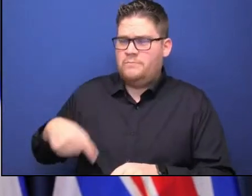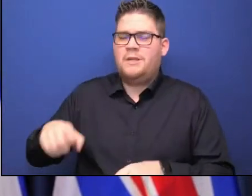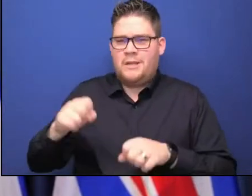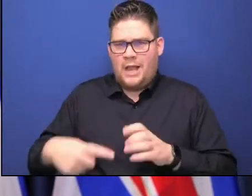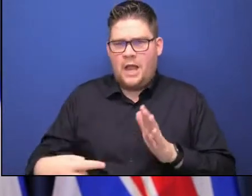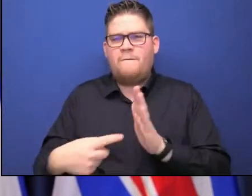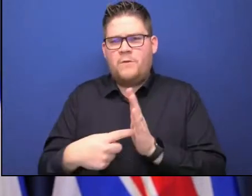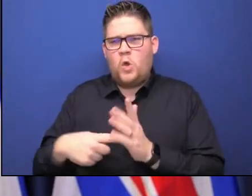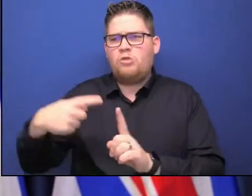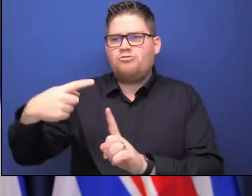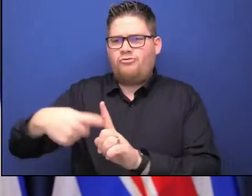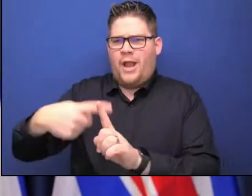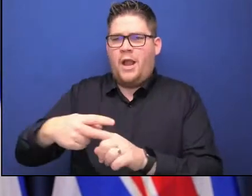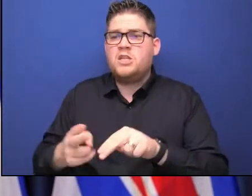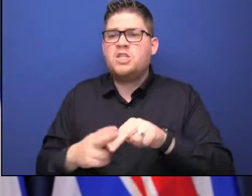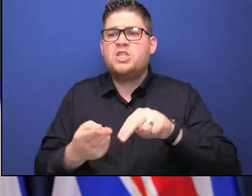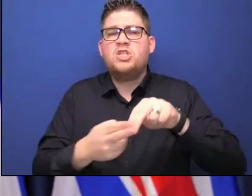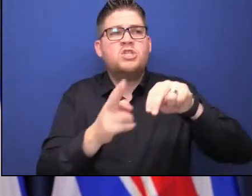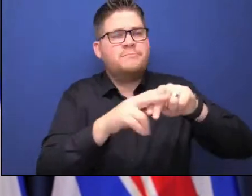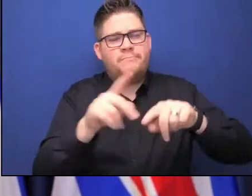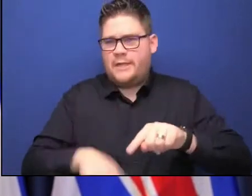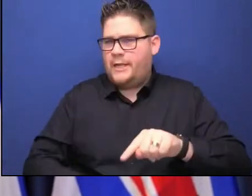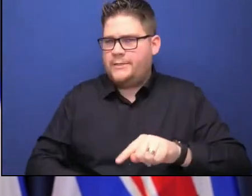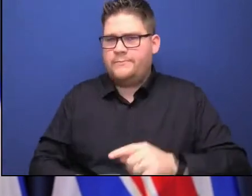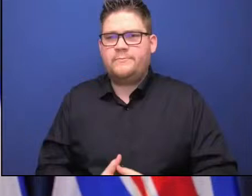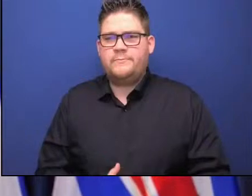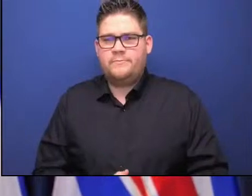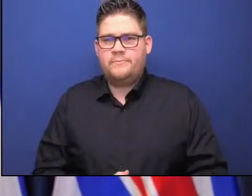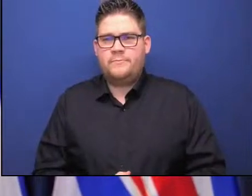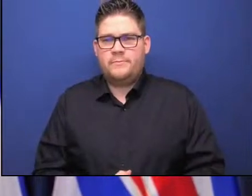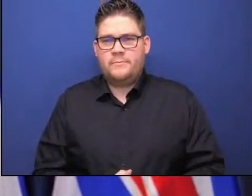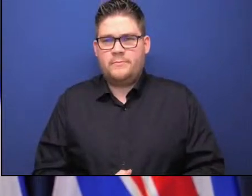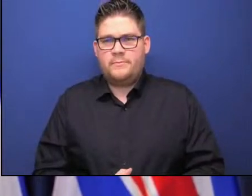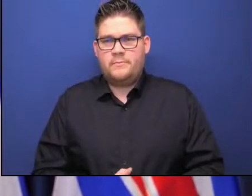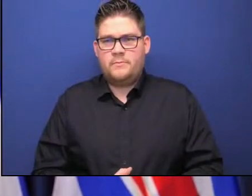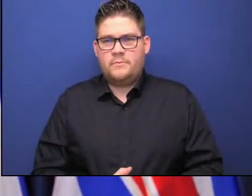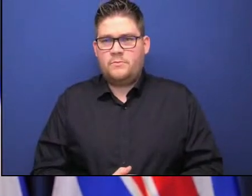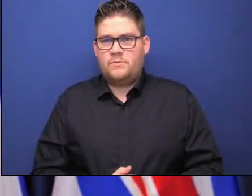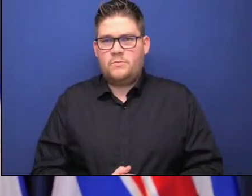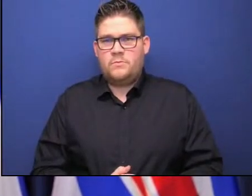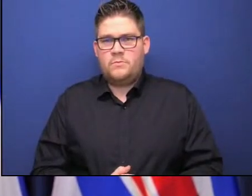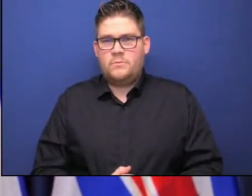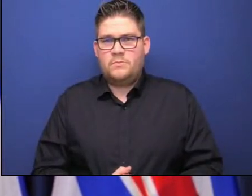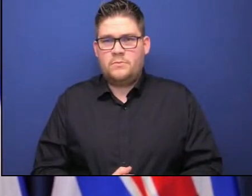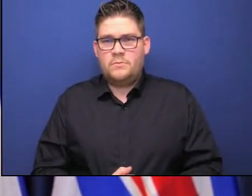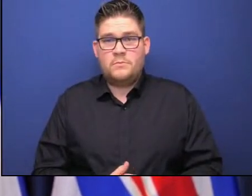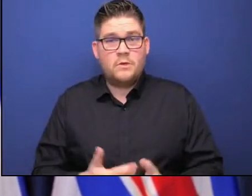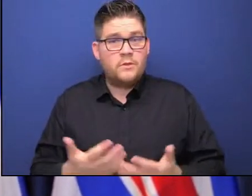That's all the questions we have for today. Thank you for joining us. Thank you very much. Have a good rest of your afternoon.